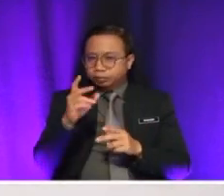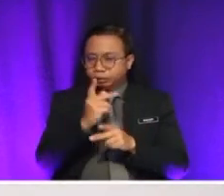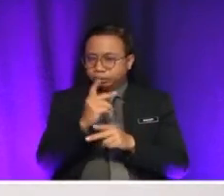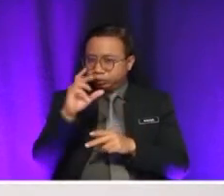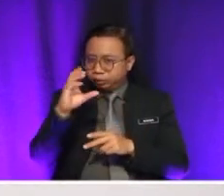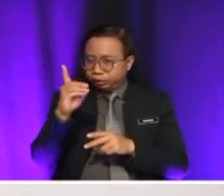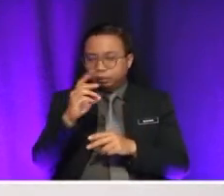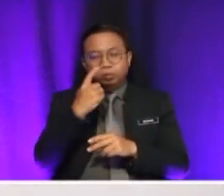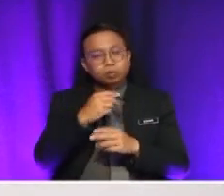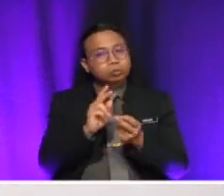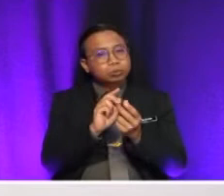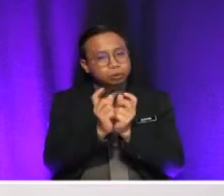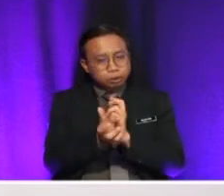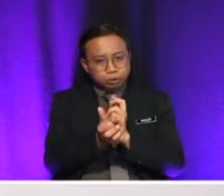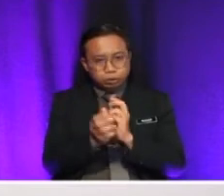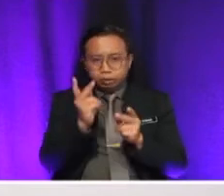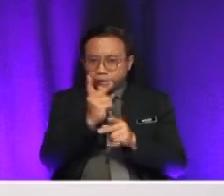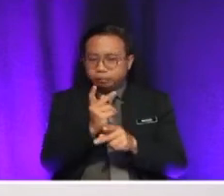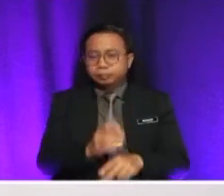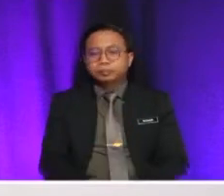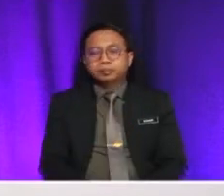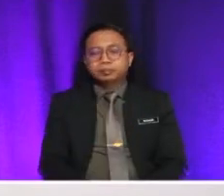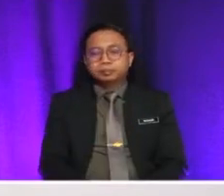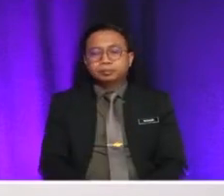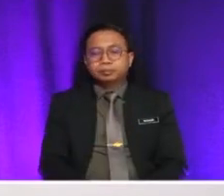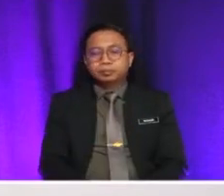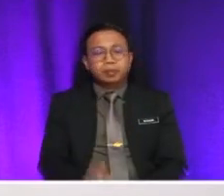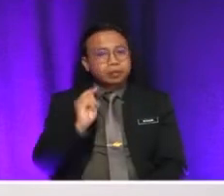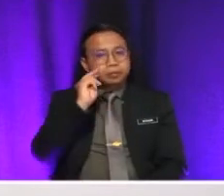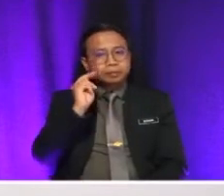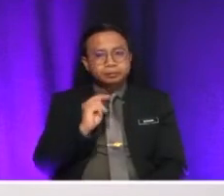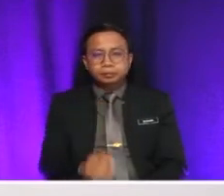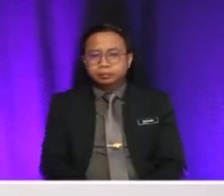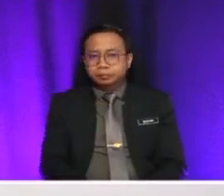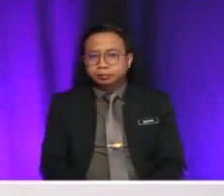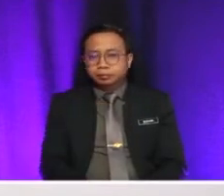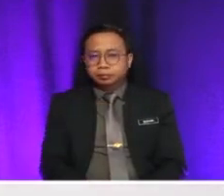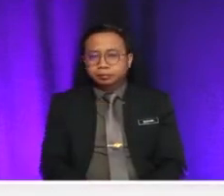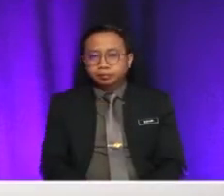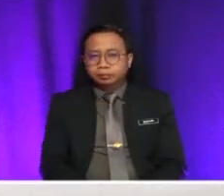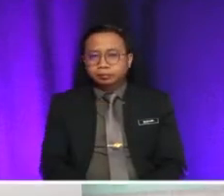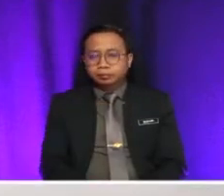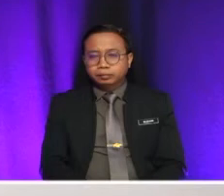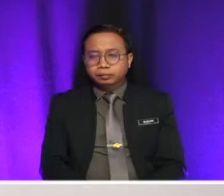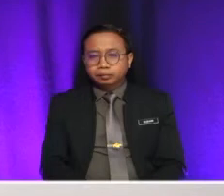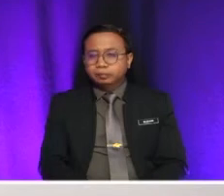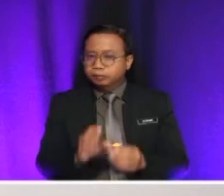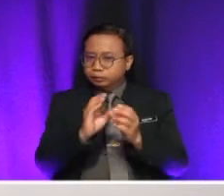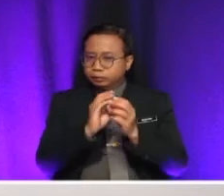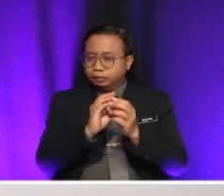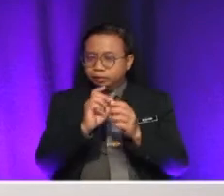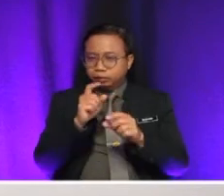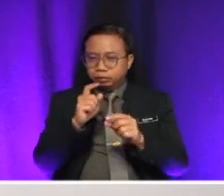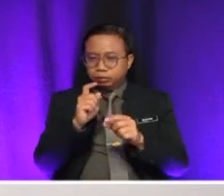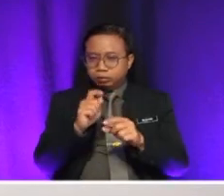would like to answer? Okay, Nazura, yes. I believe the answer is to